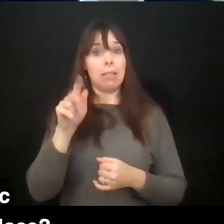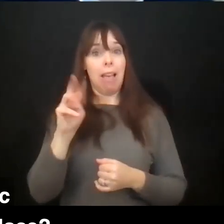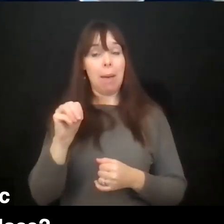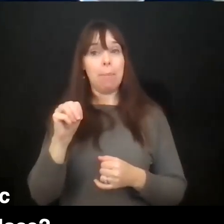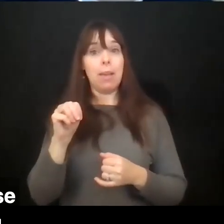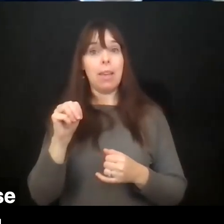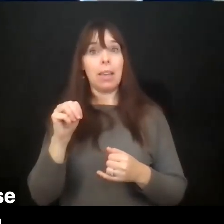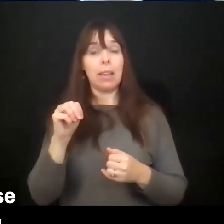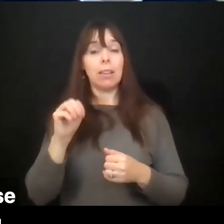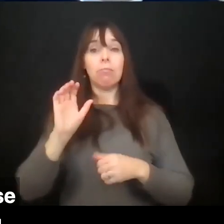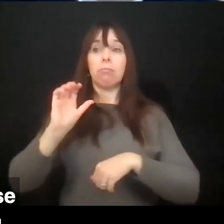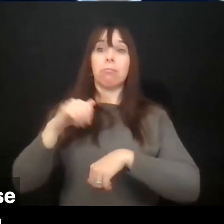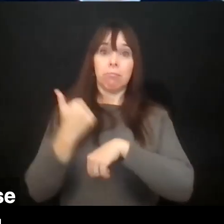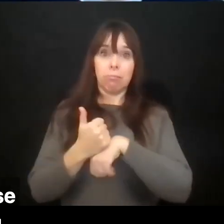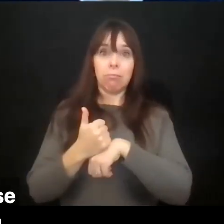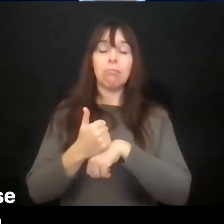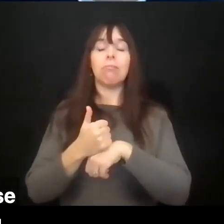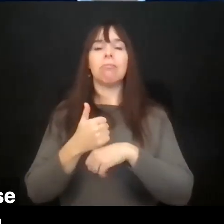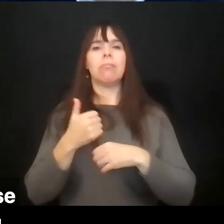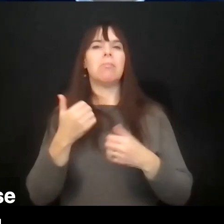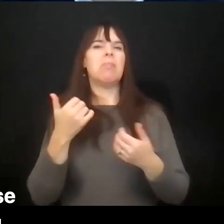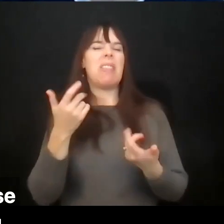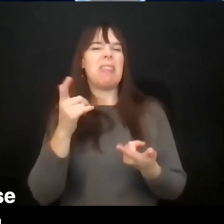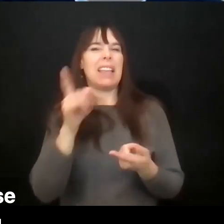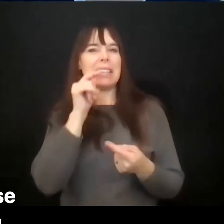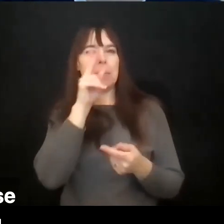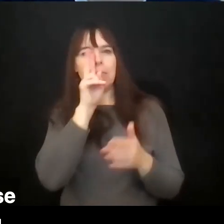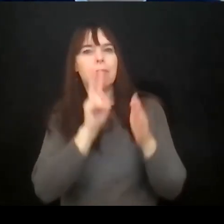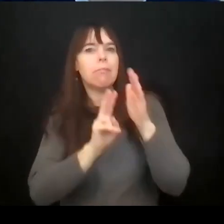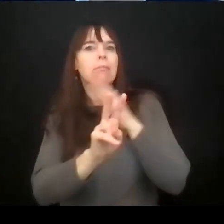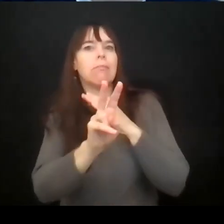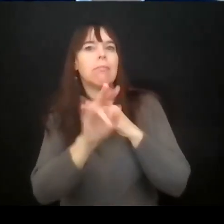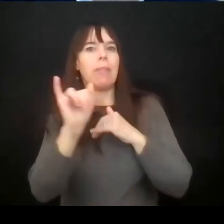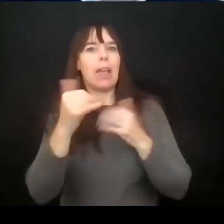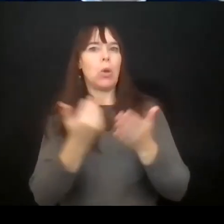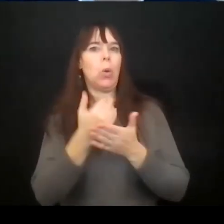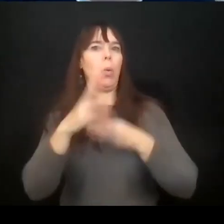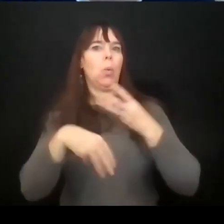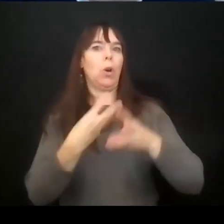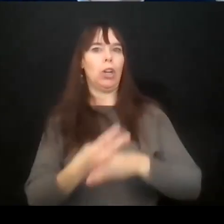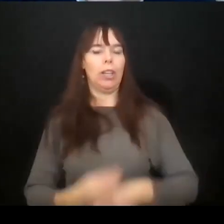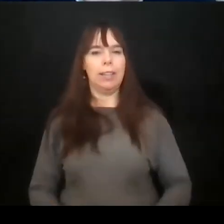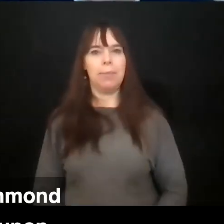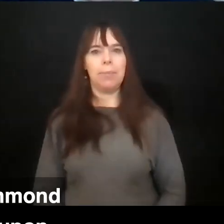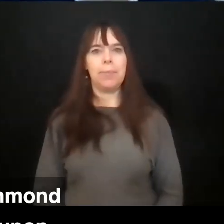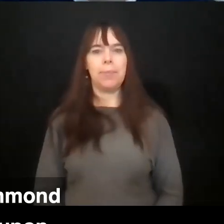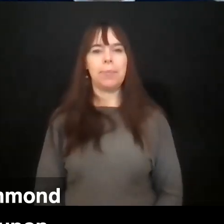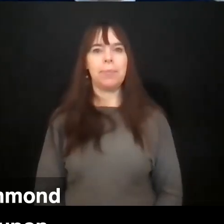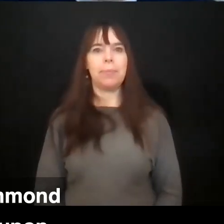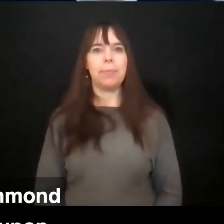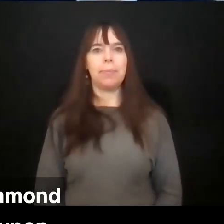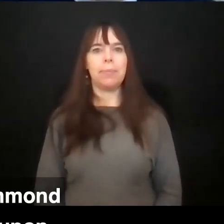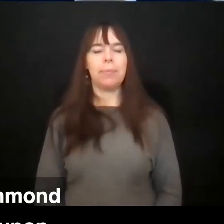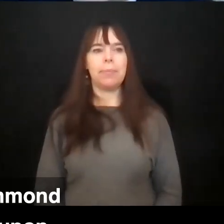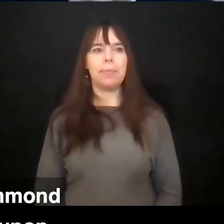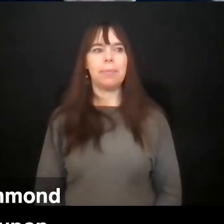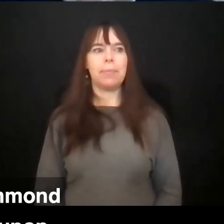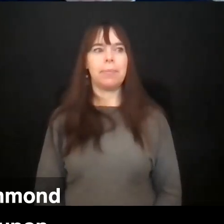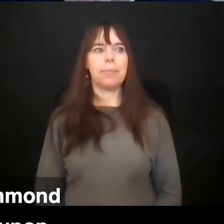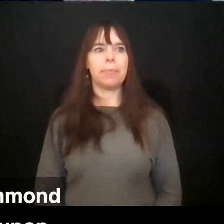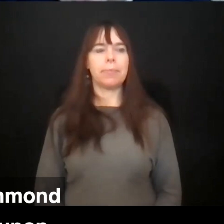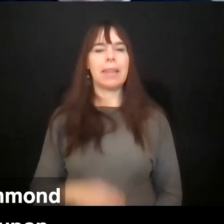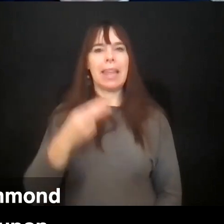taken place. This is just a glimpse into that new world. New slide shows a game-inspired art piece, 1997. Mad Elga by Jane